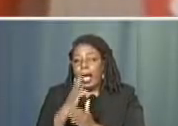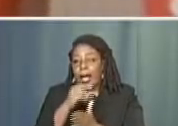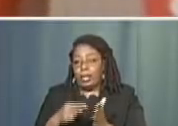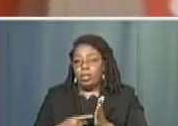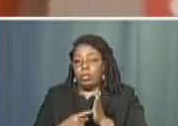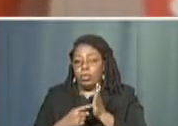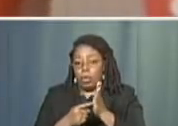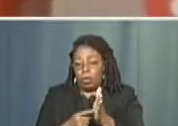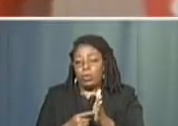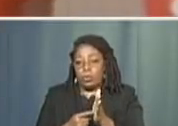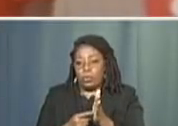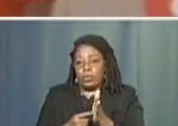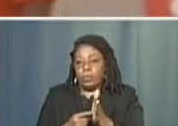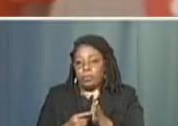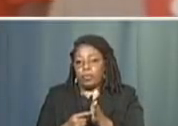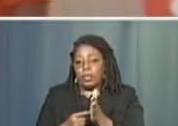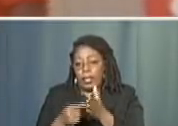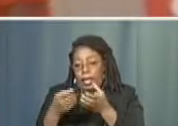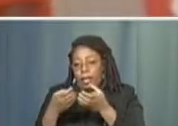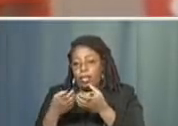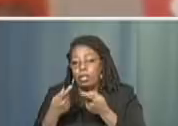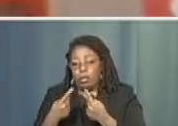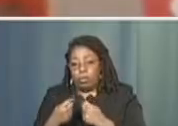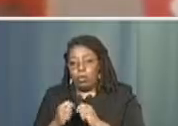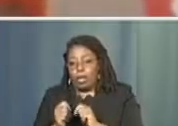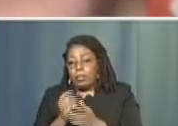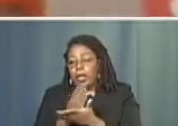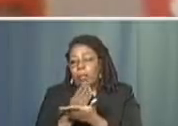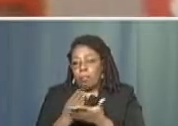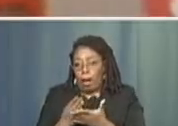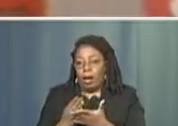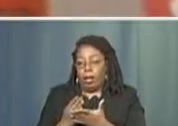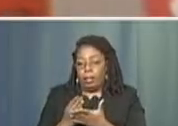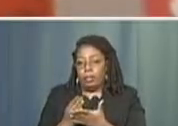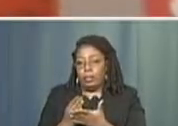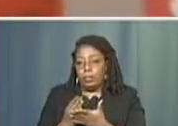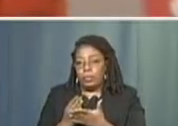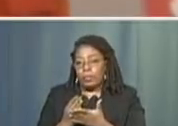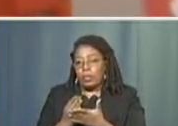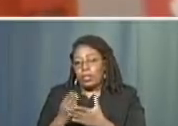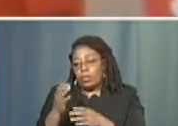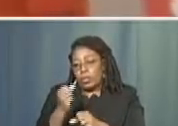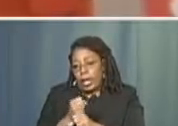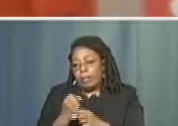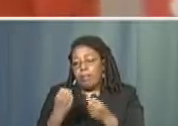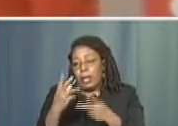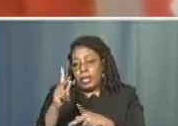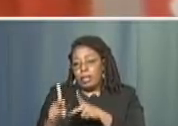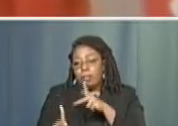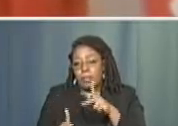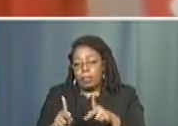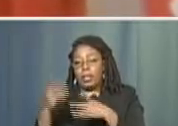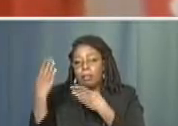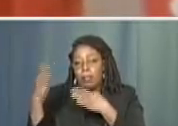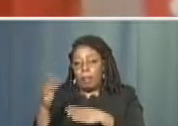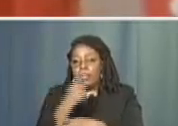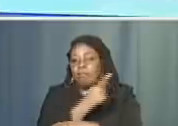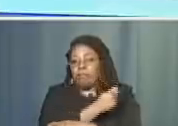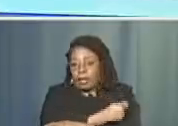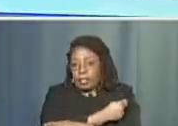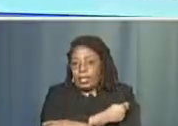they are making every effort to be a part of the wider effort to get as many people in the Bahamas vaccinated as